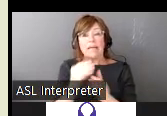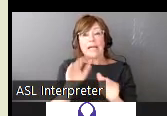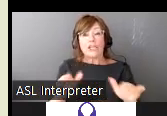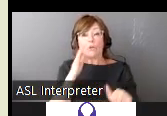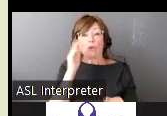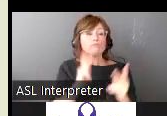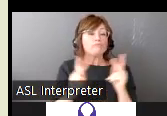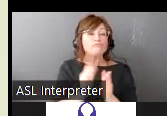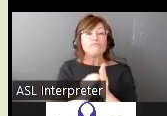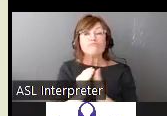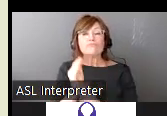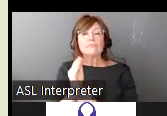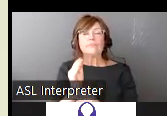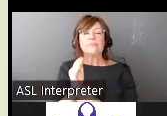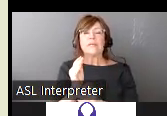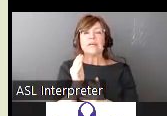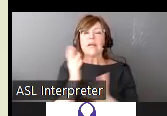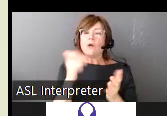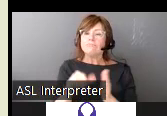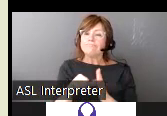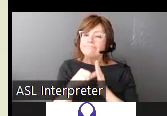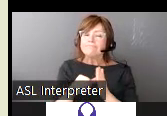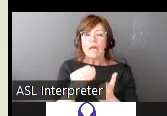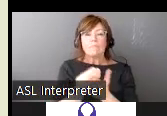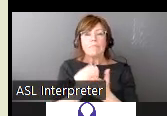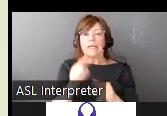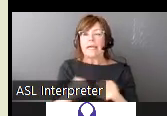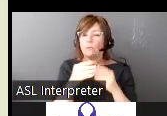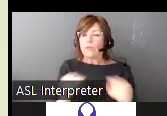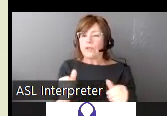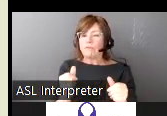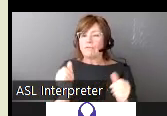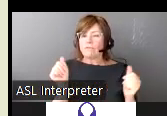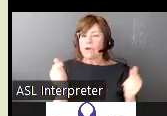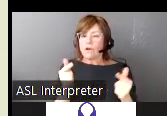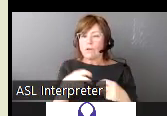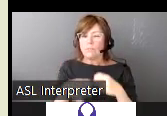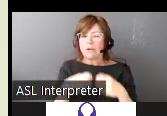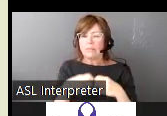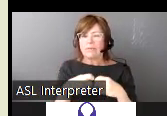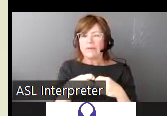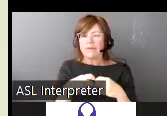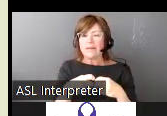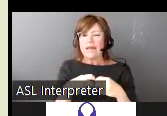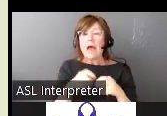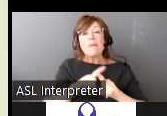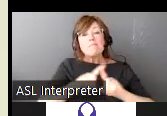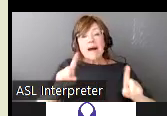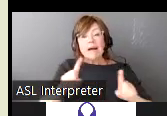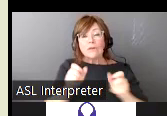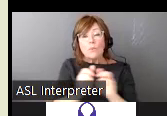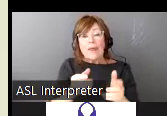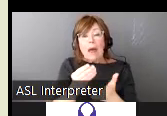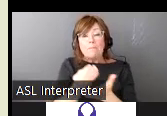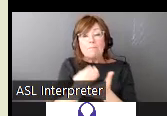often. What I want to point out is that money cannot solve all problems, but you cannot do anything without money. You